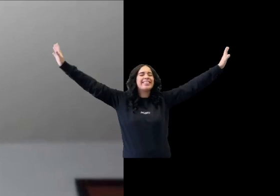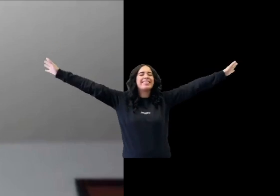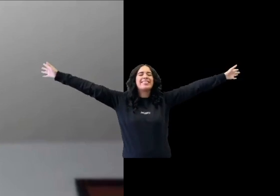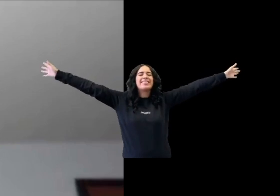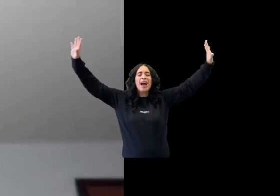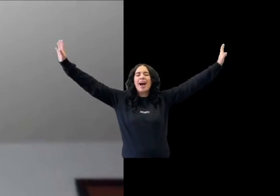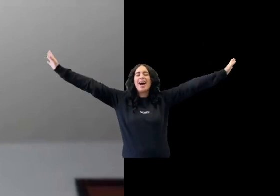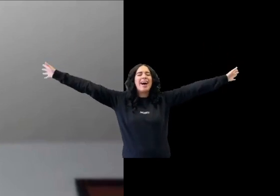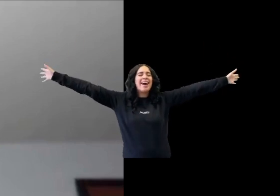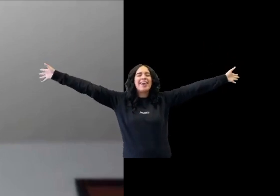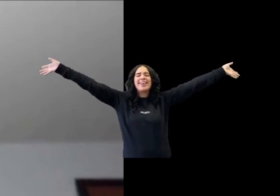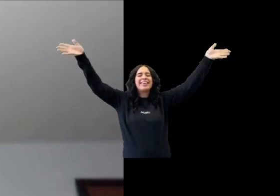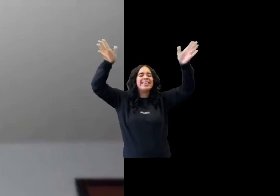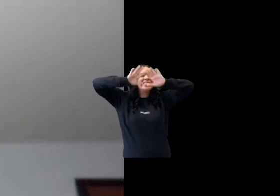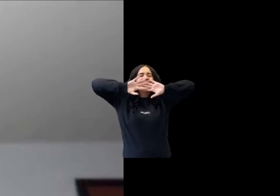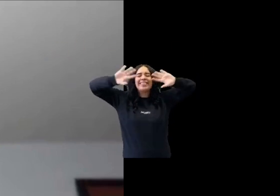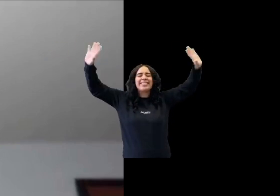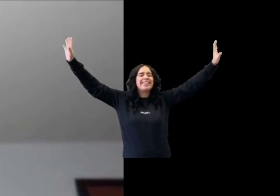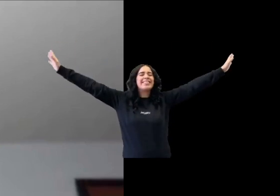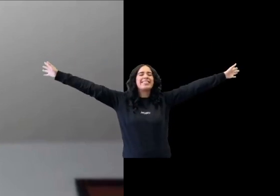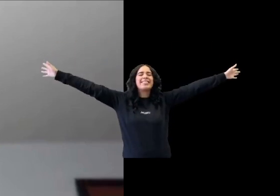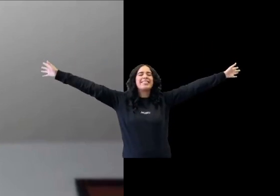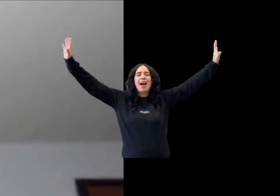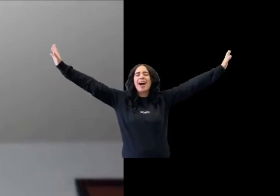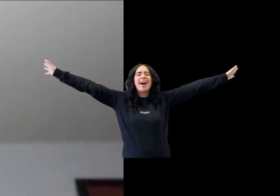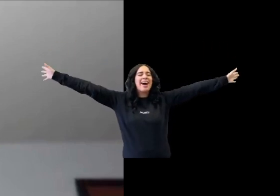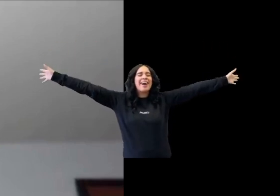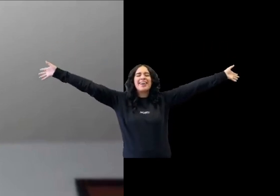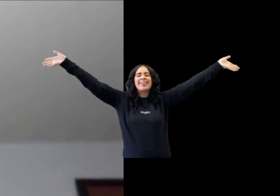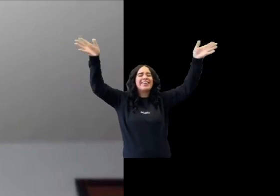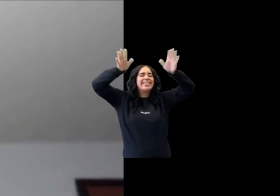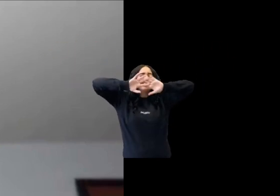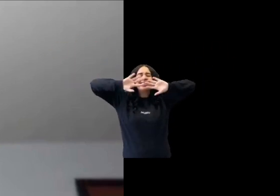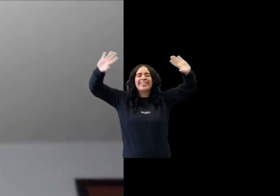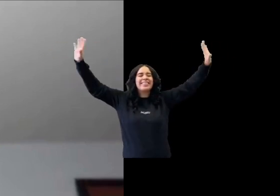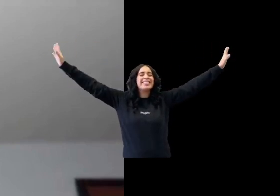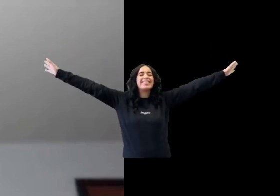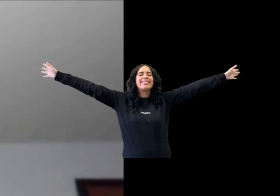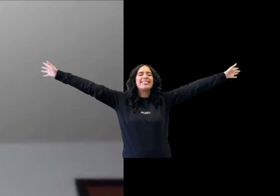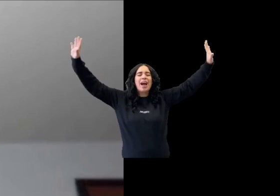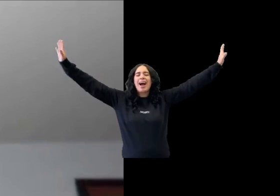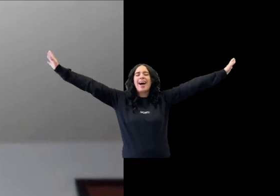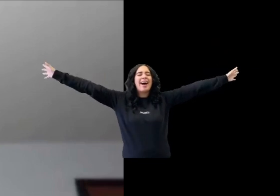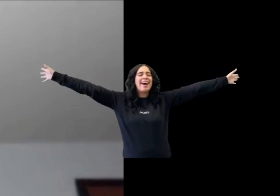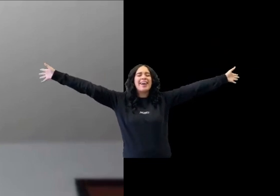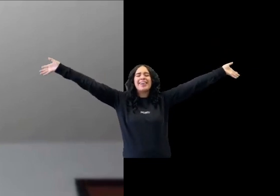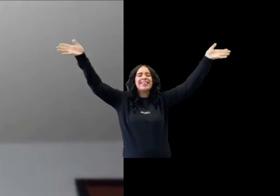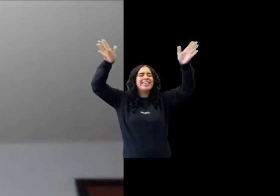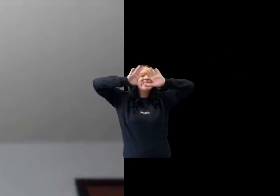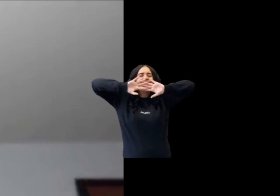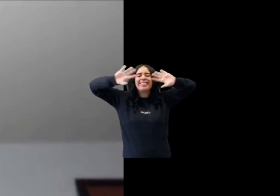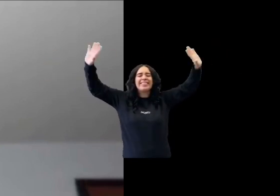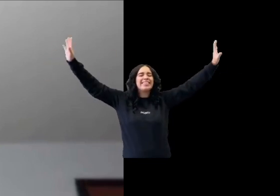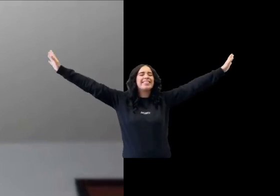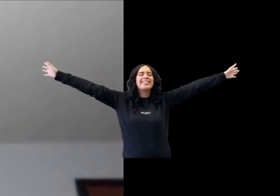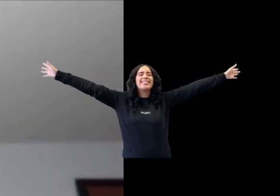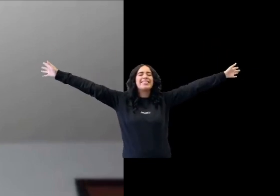digging a hole for herself. He just put up a vlog saying you were depressed. You couldn't get out of